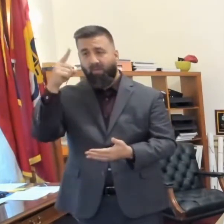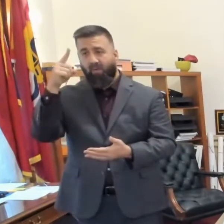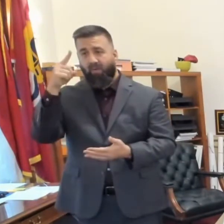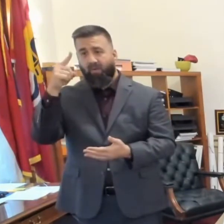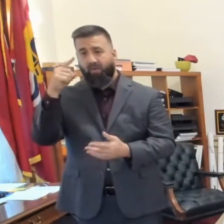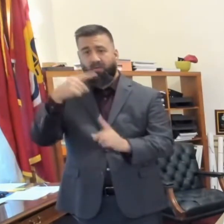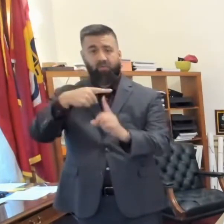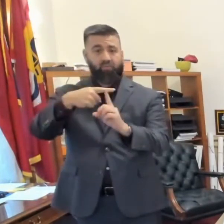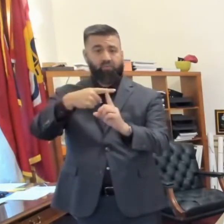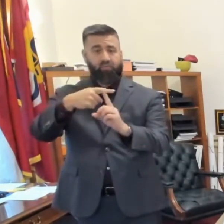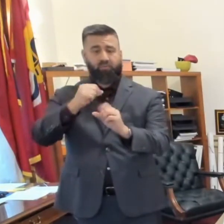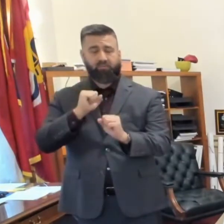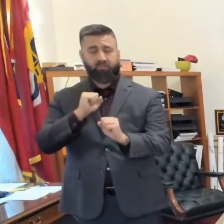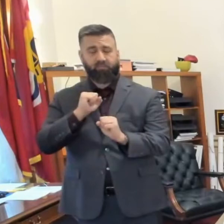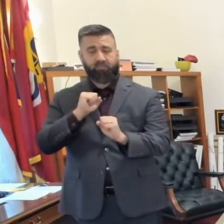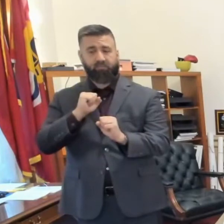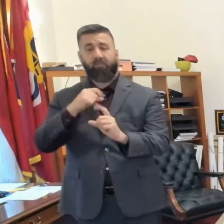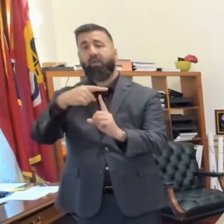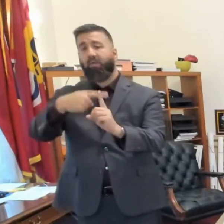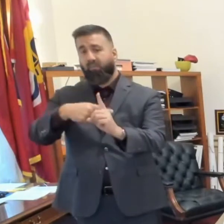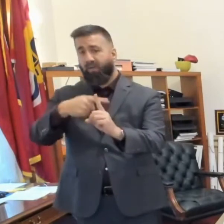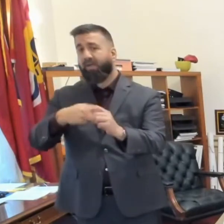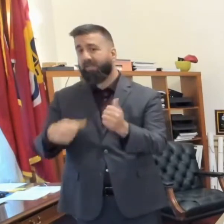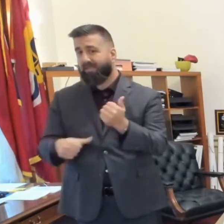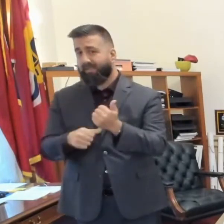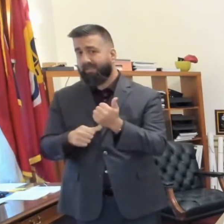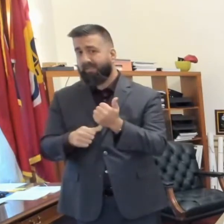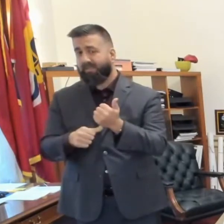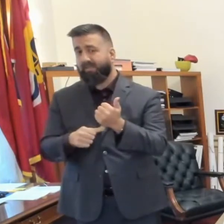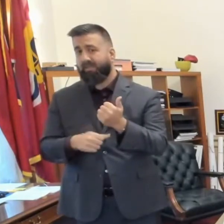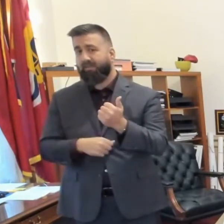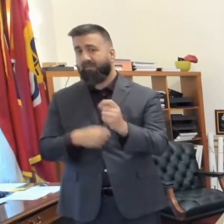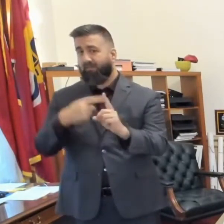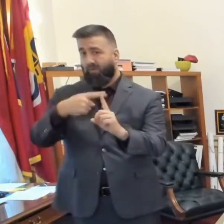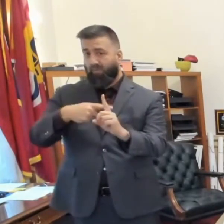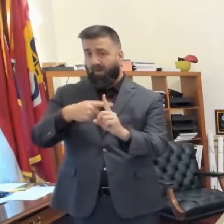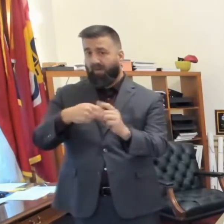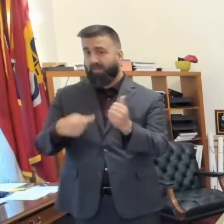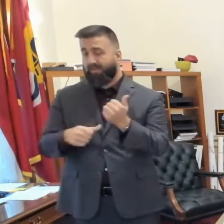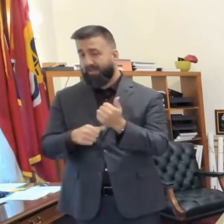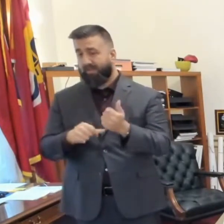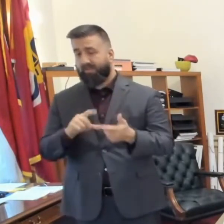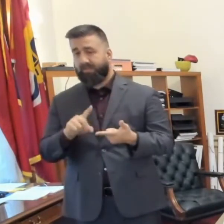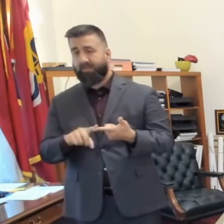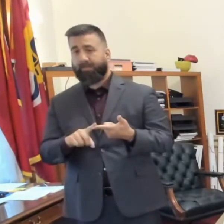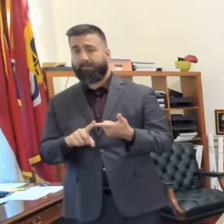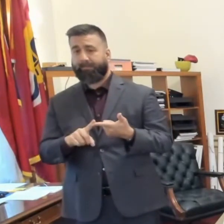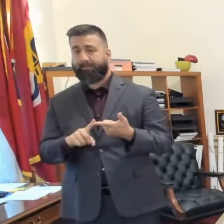mortgage assistance, for rental assistance, not mortgage assistance, but for rental assistance.